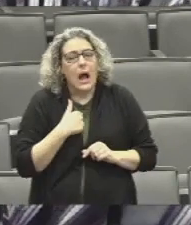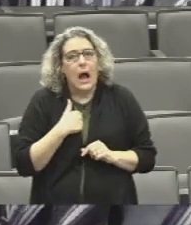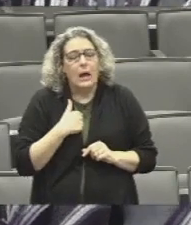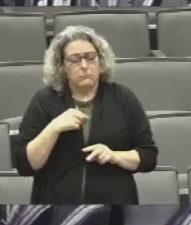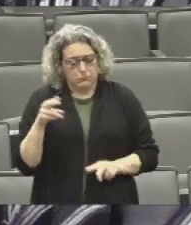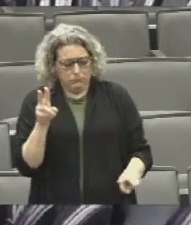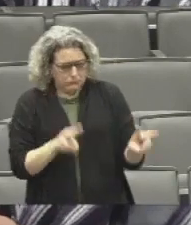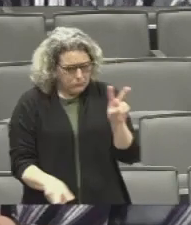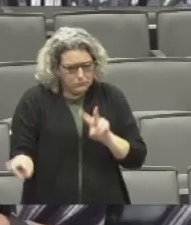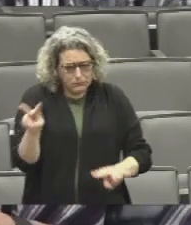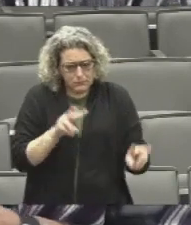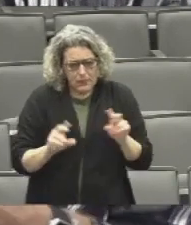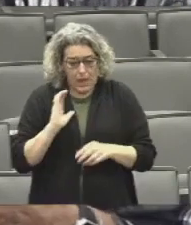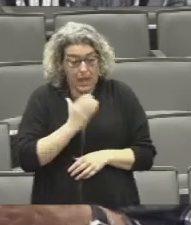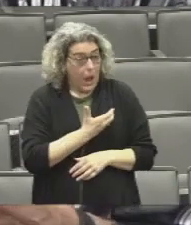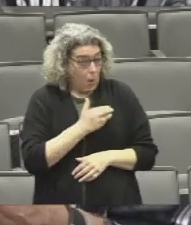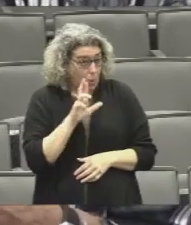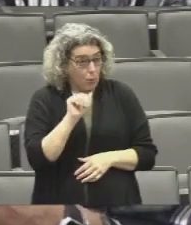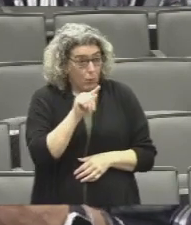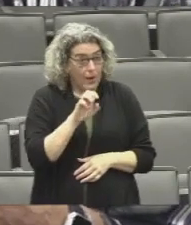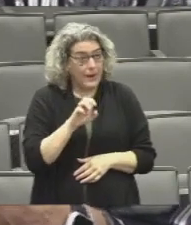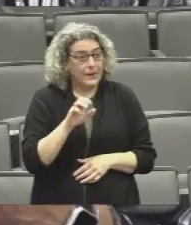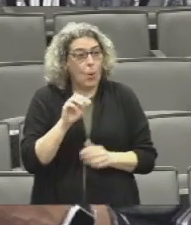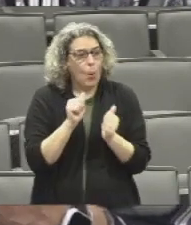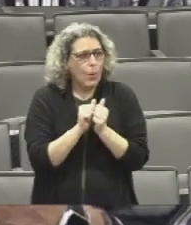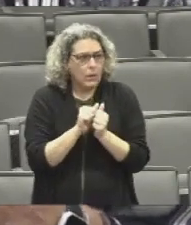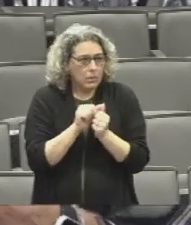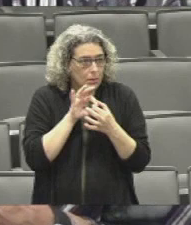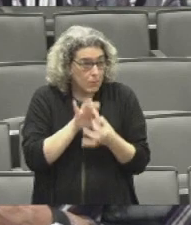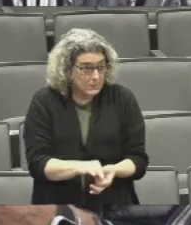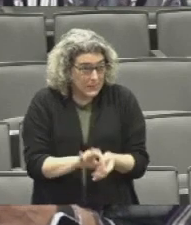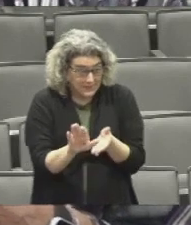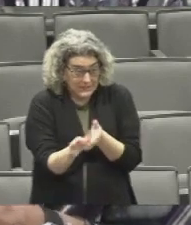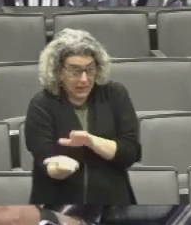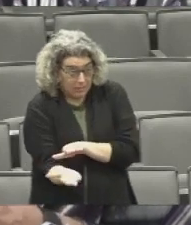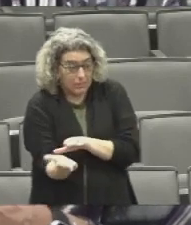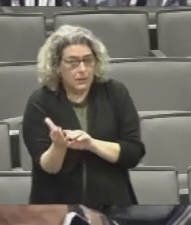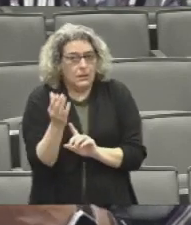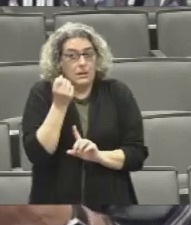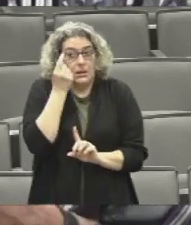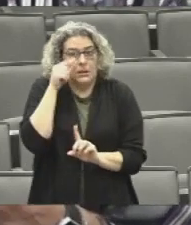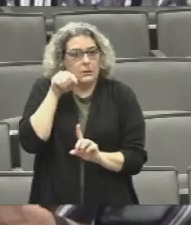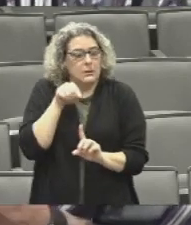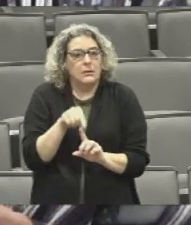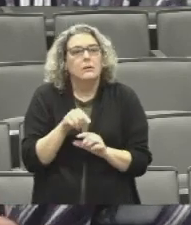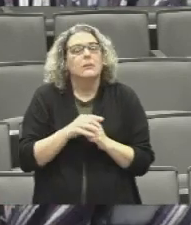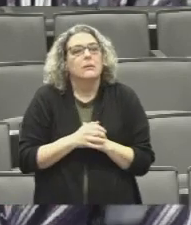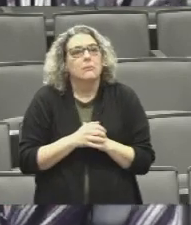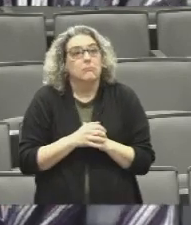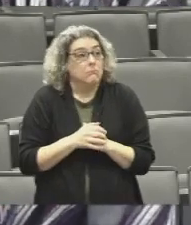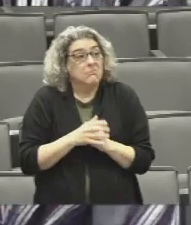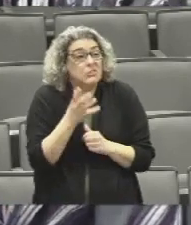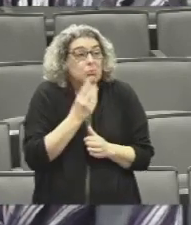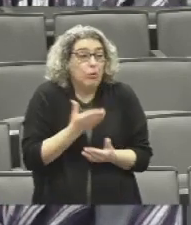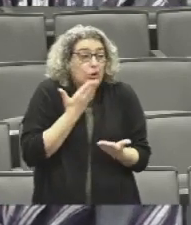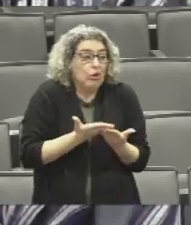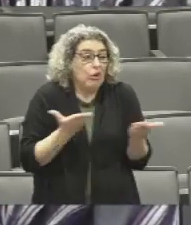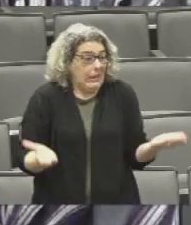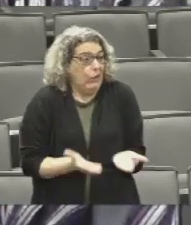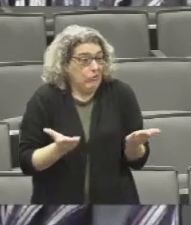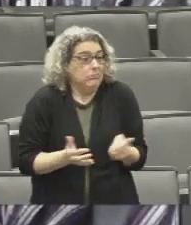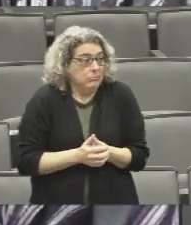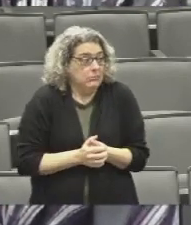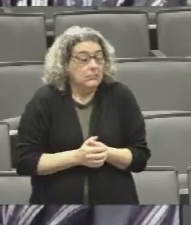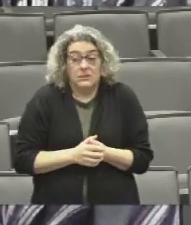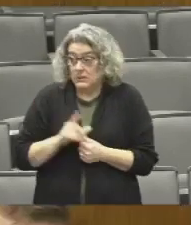look at our rate, we are, from a death perspective, the data is pretty good in our community. Okay.